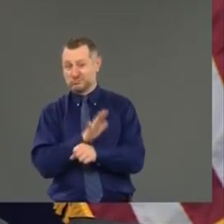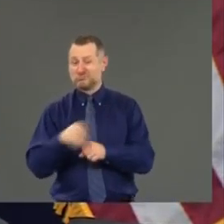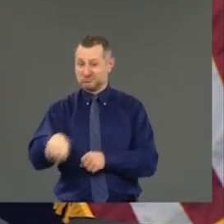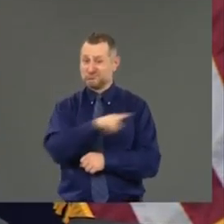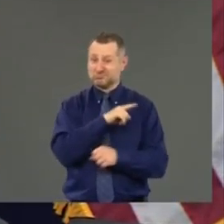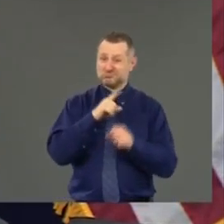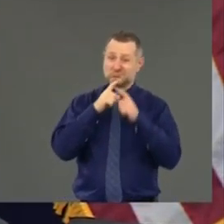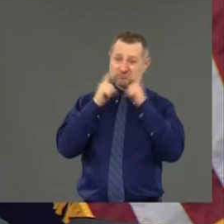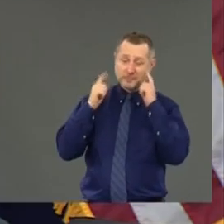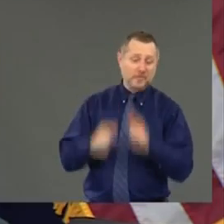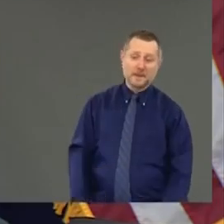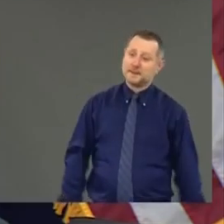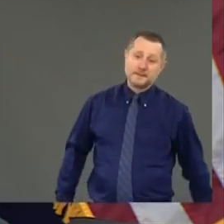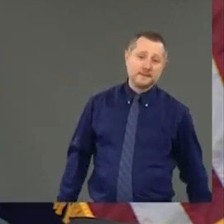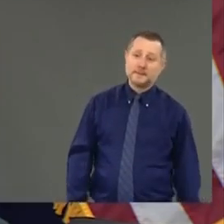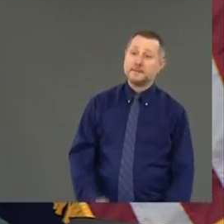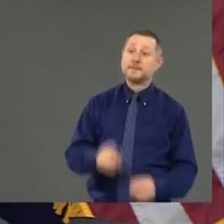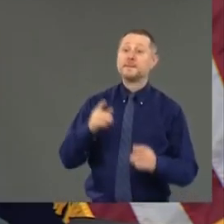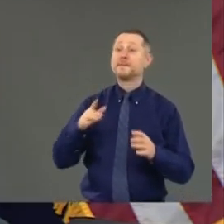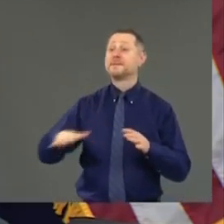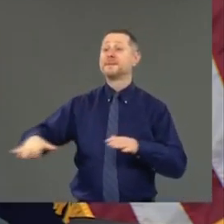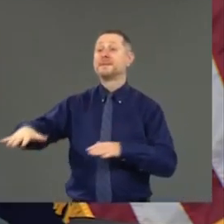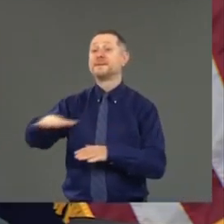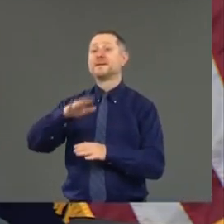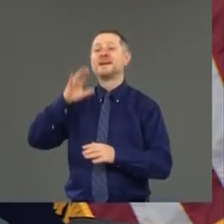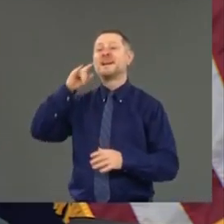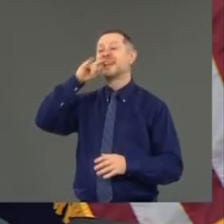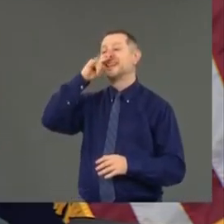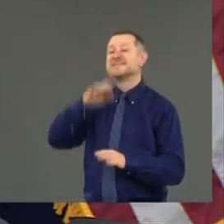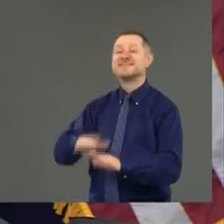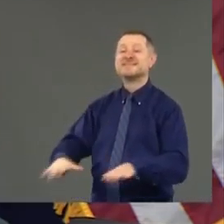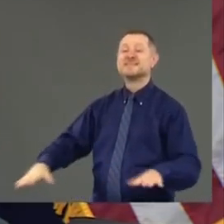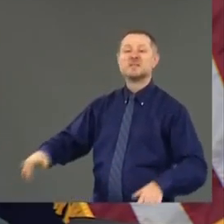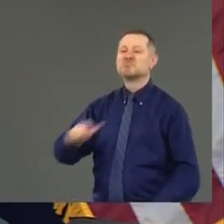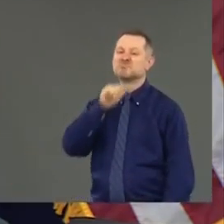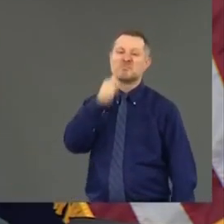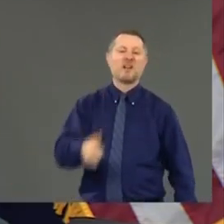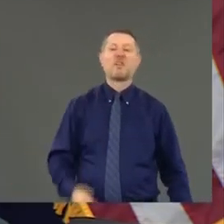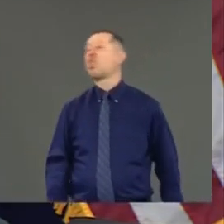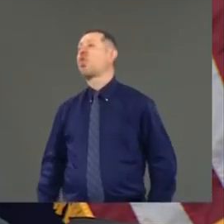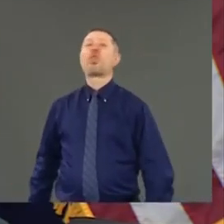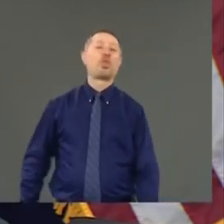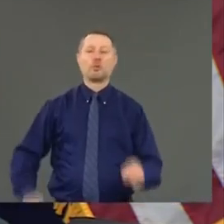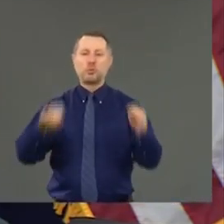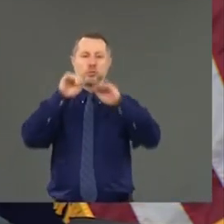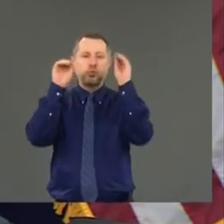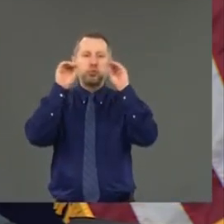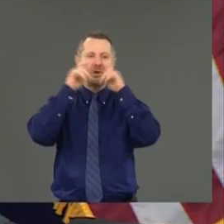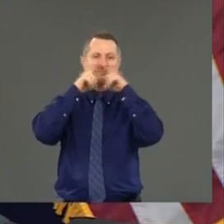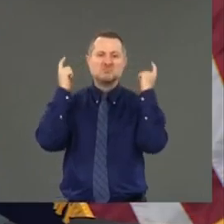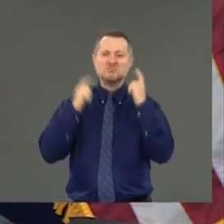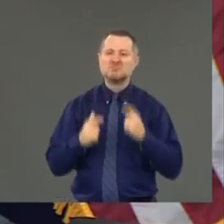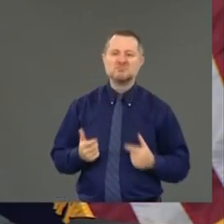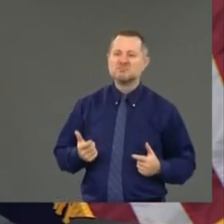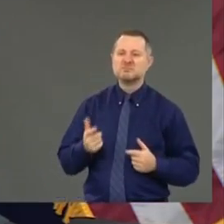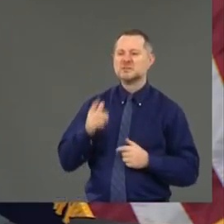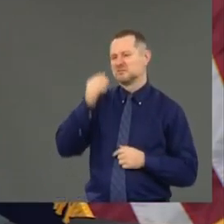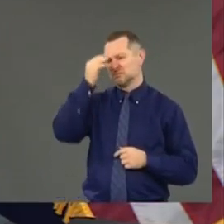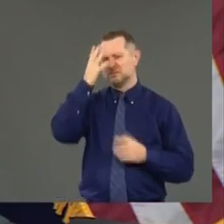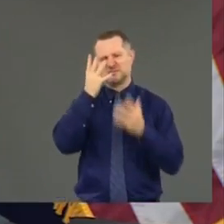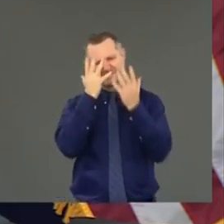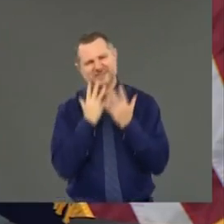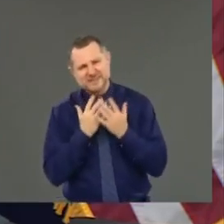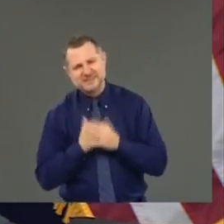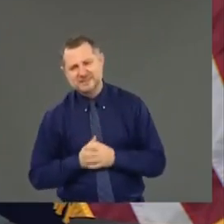it's the kids really aren't wearing a mask. And, you know, it's sad. It's